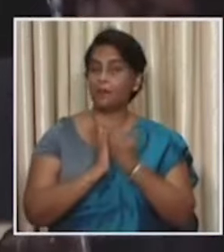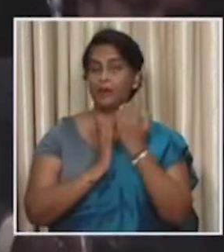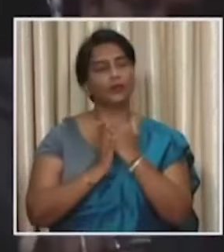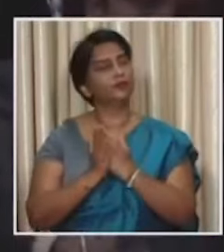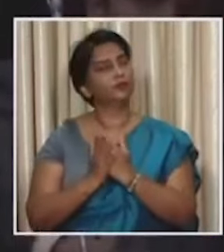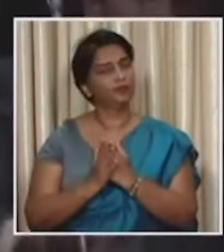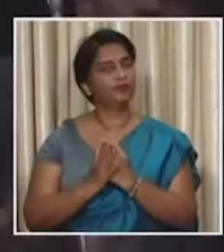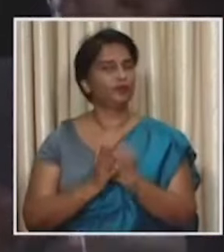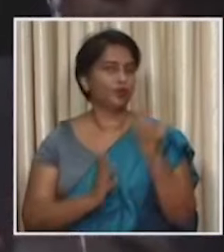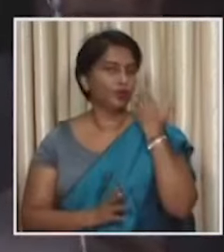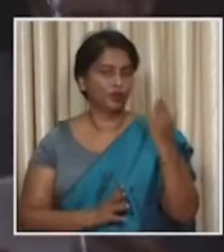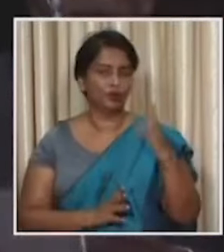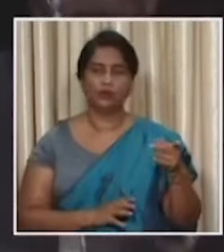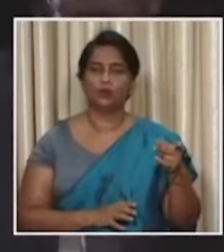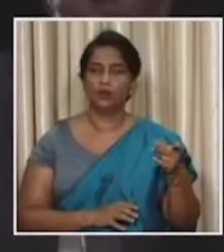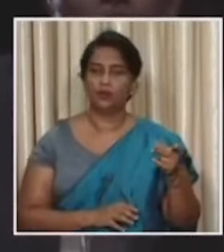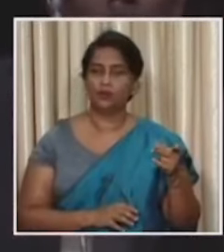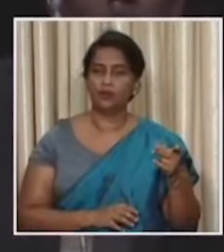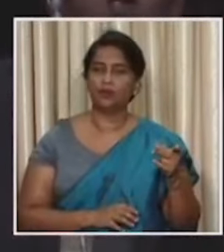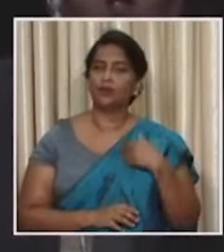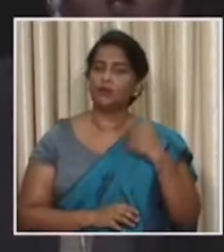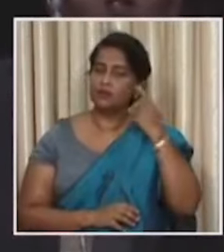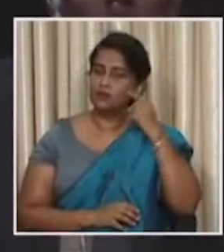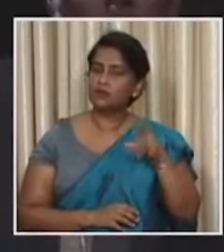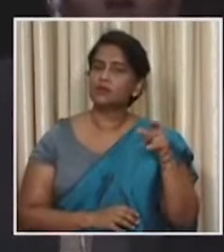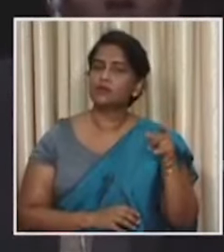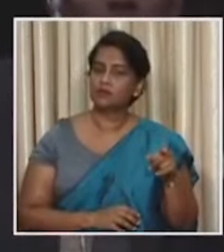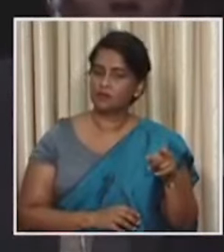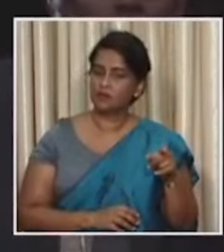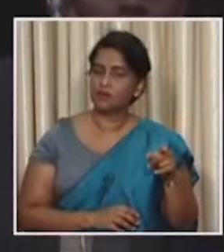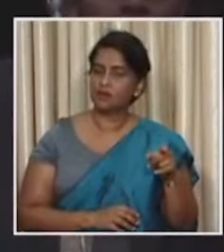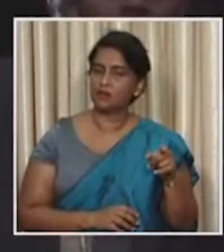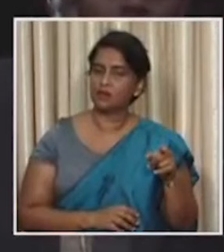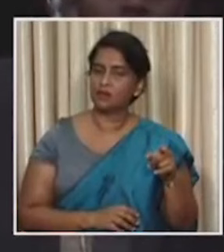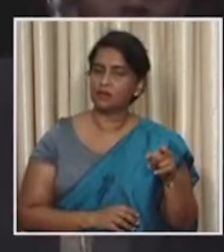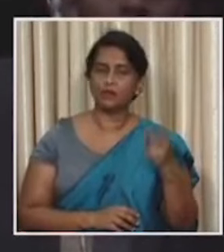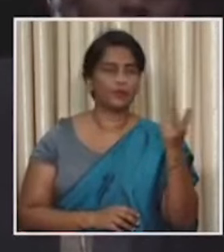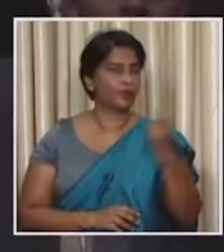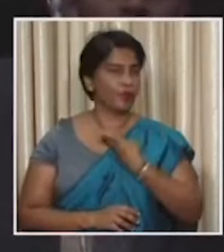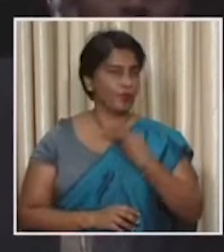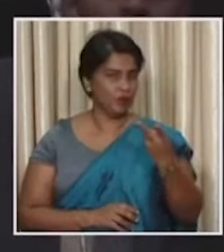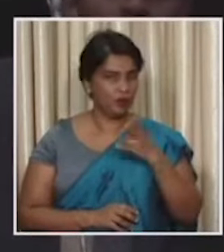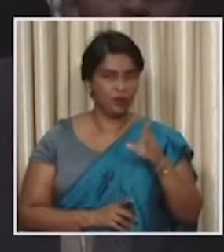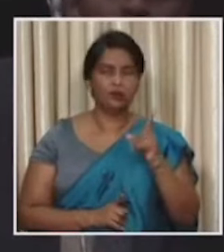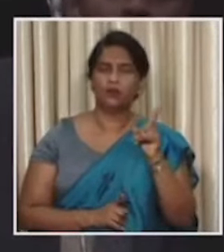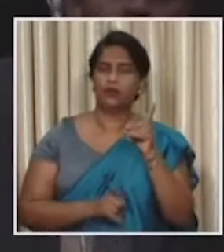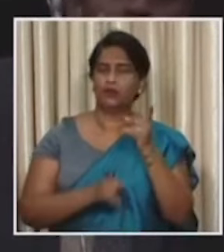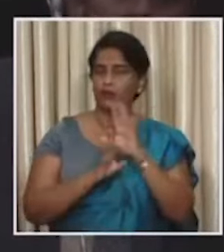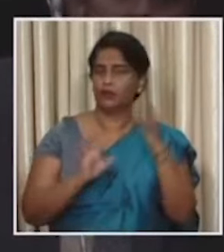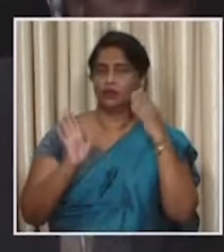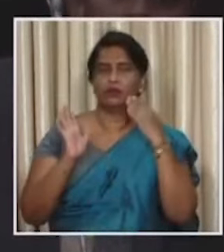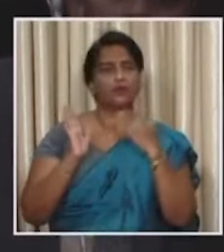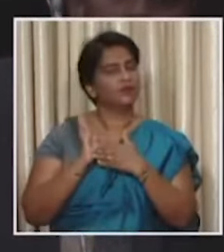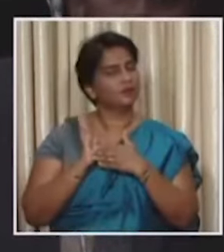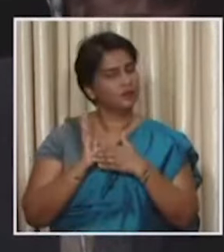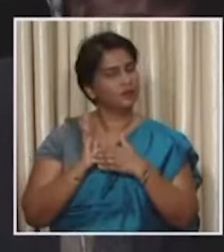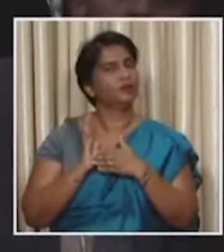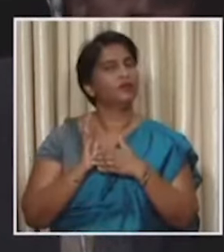that stood consistently along with the NPP in refusing to